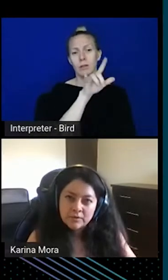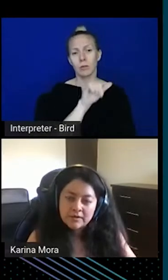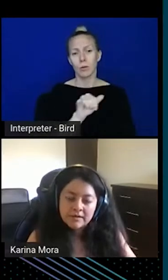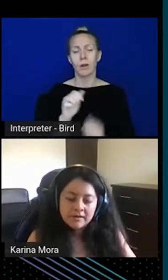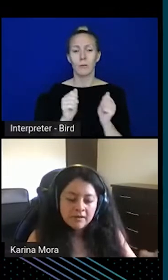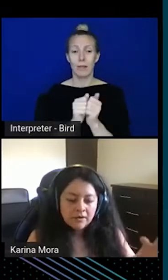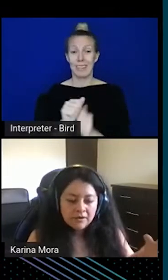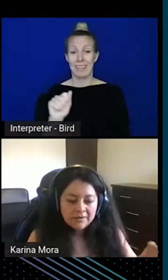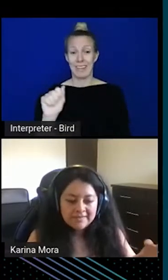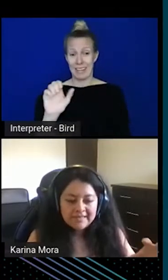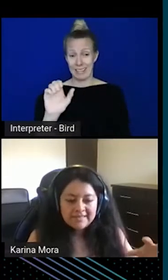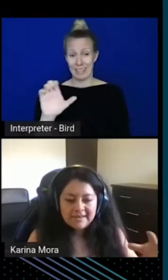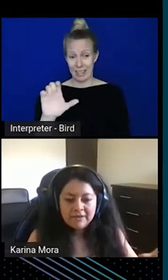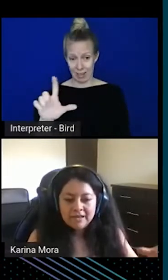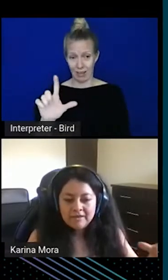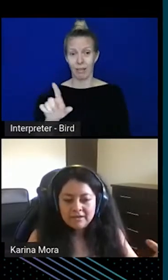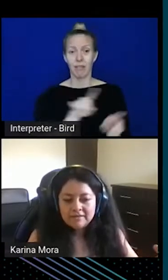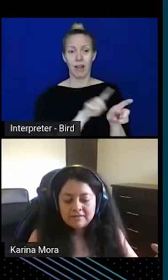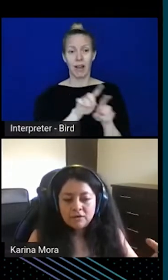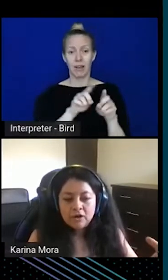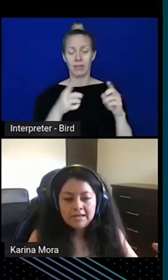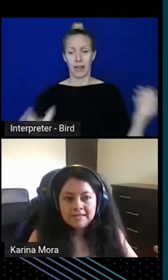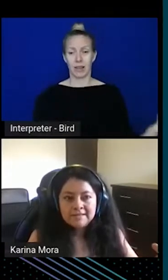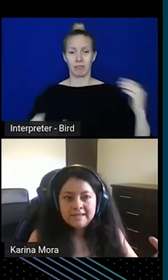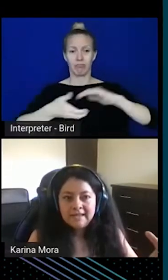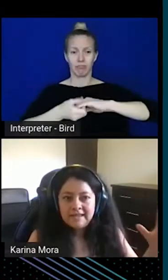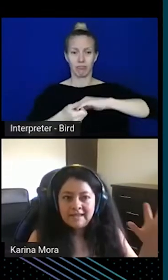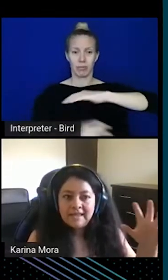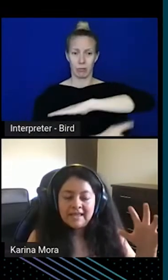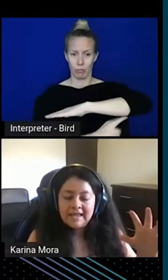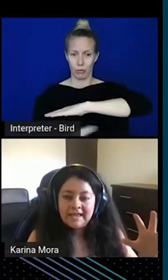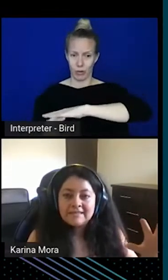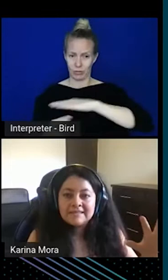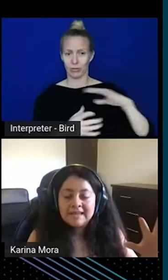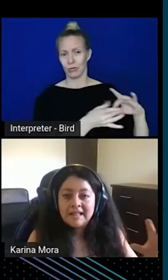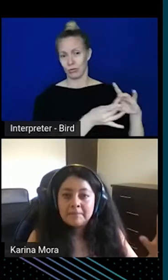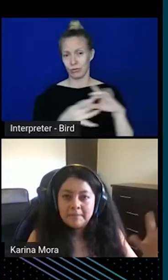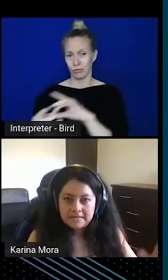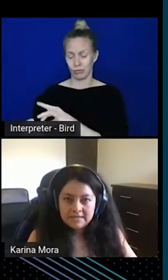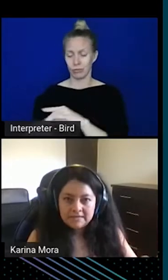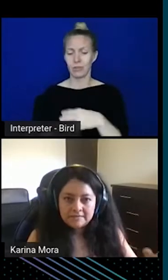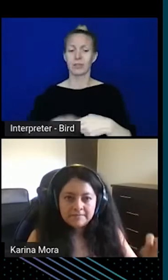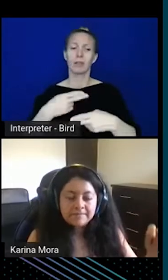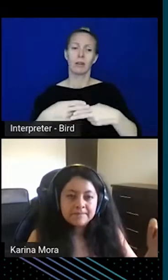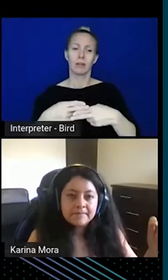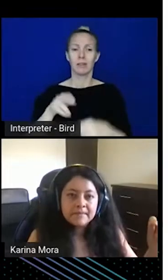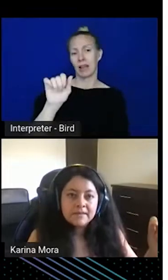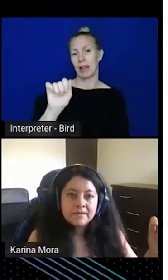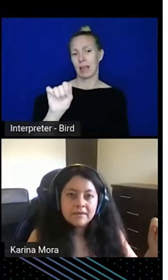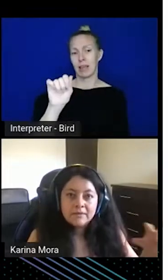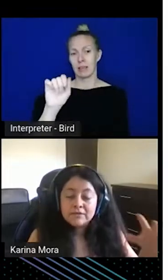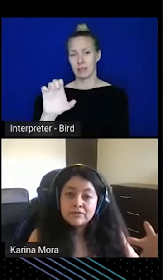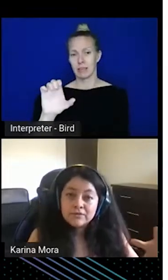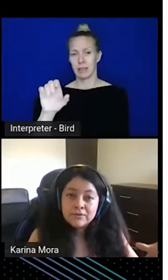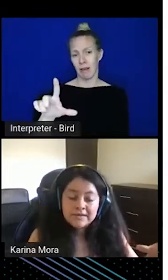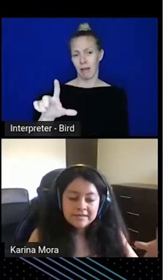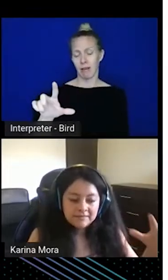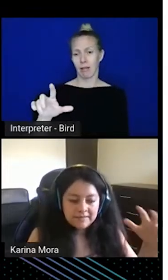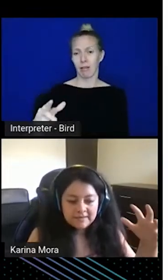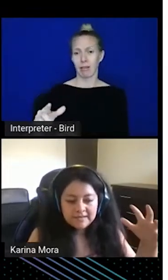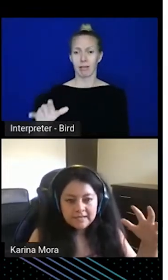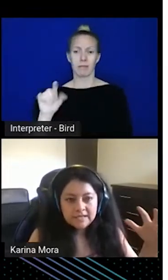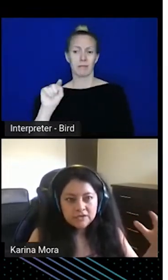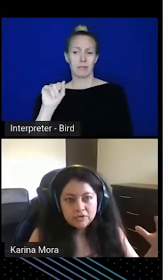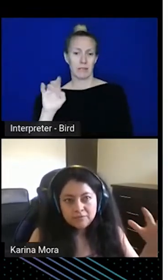legacy model, or that Eric Evans called it the ACL bake. What you do